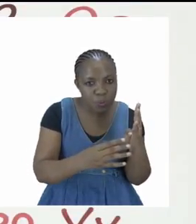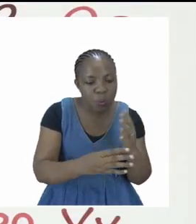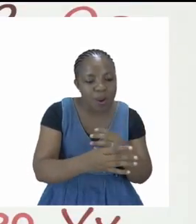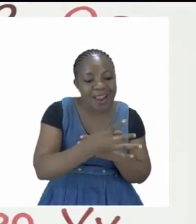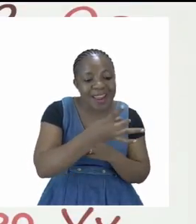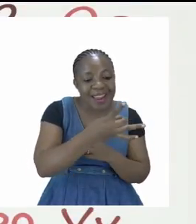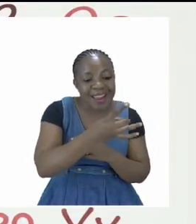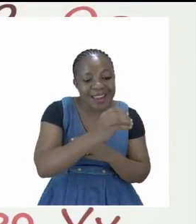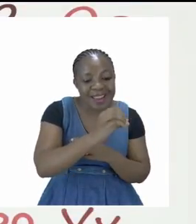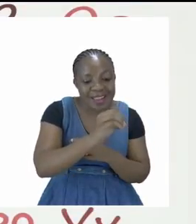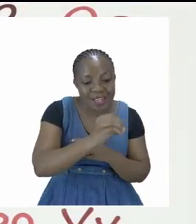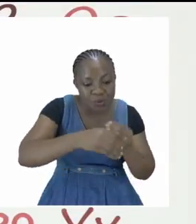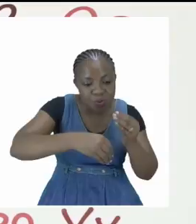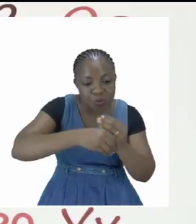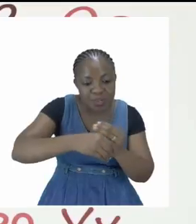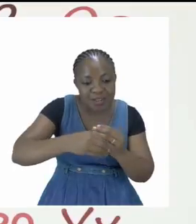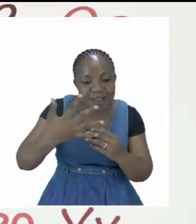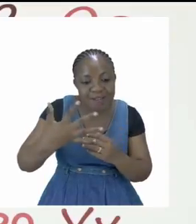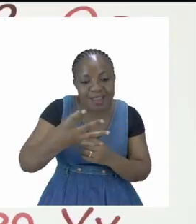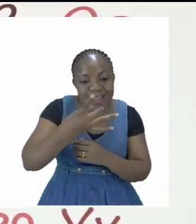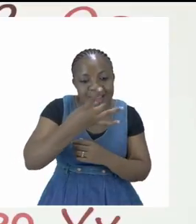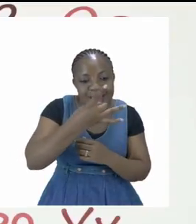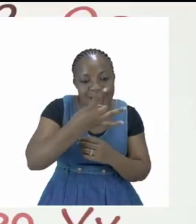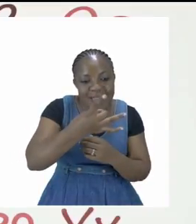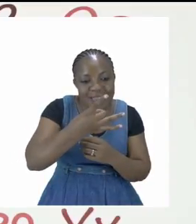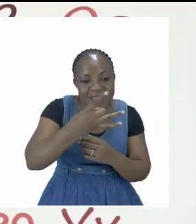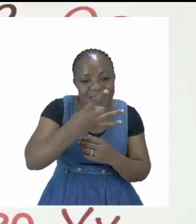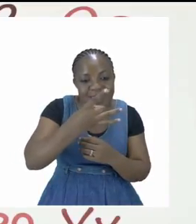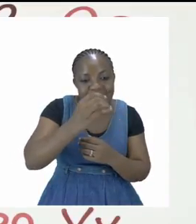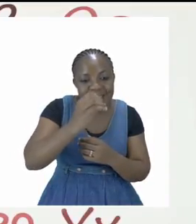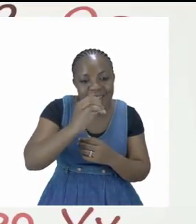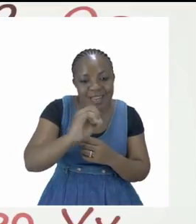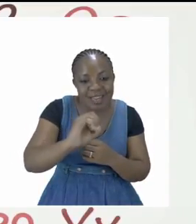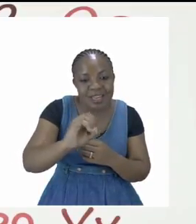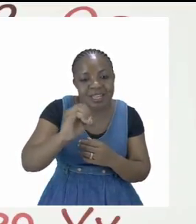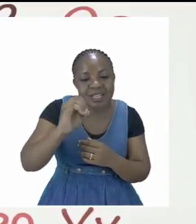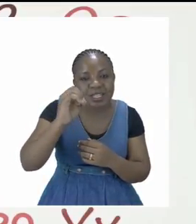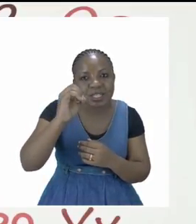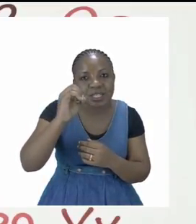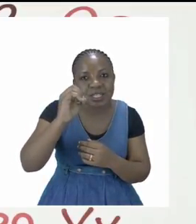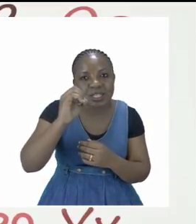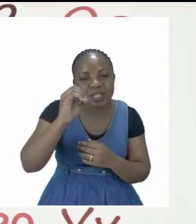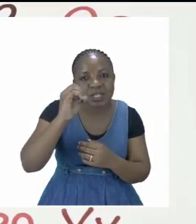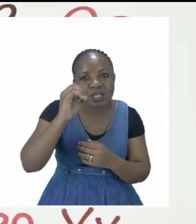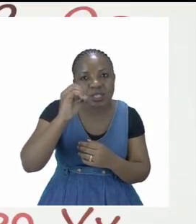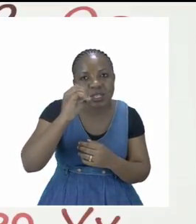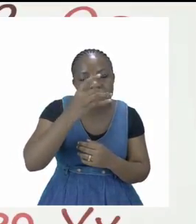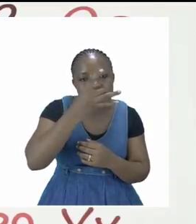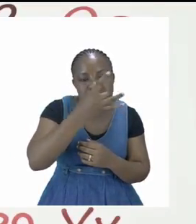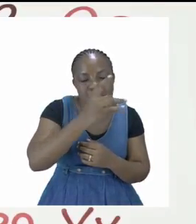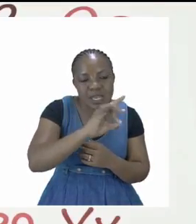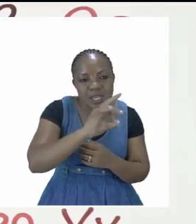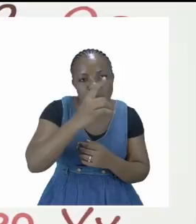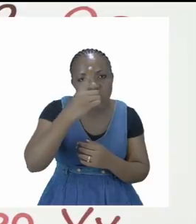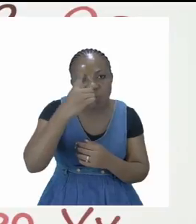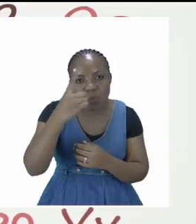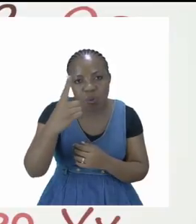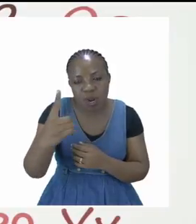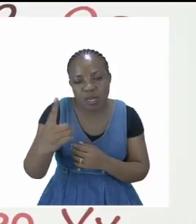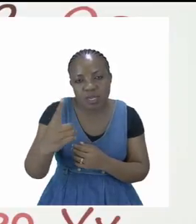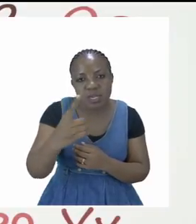84, and 85. So our answer is